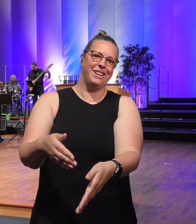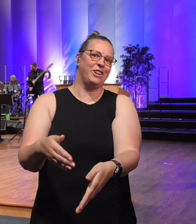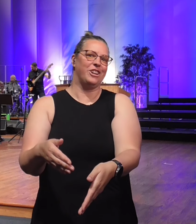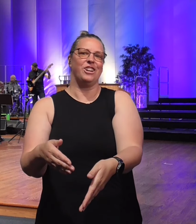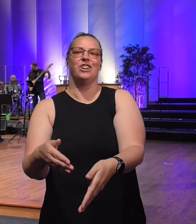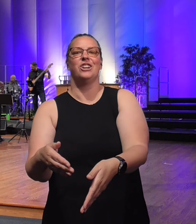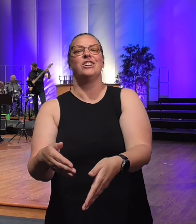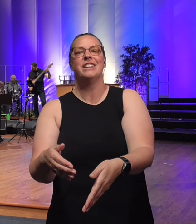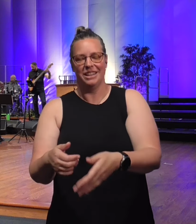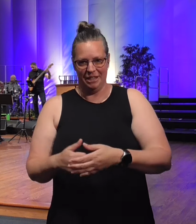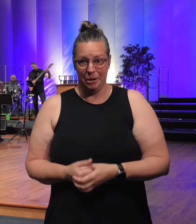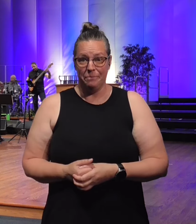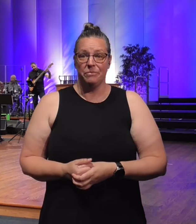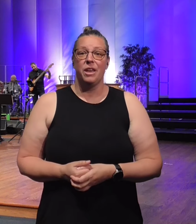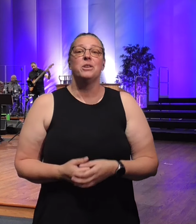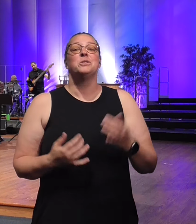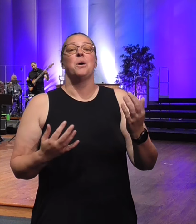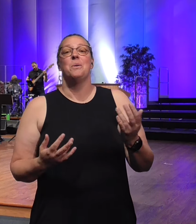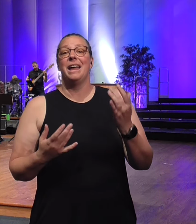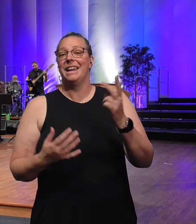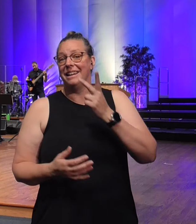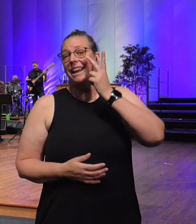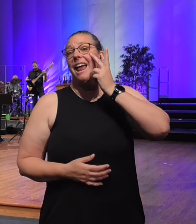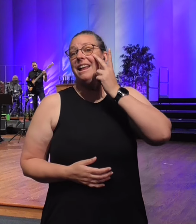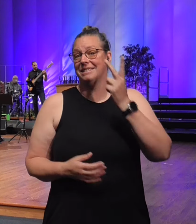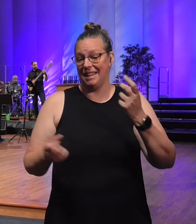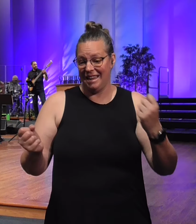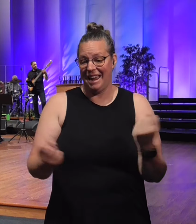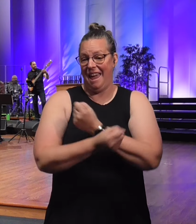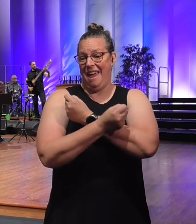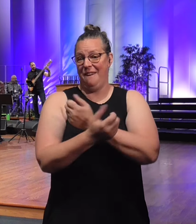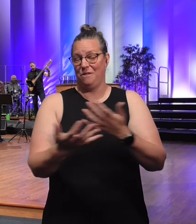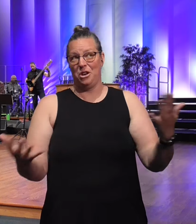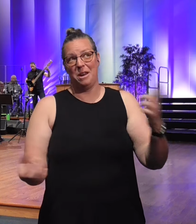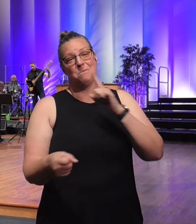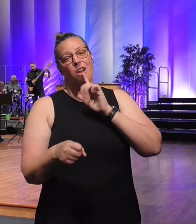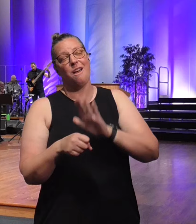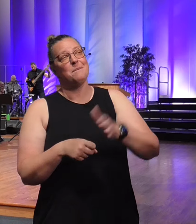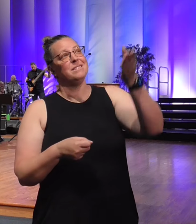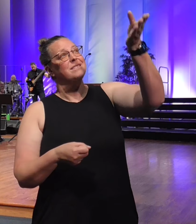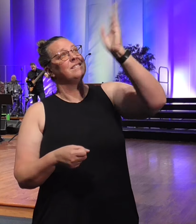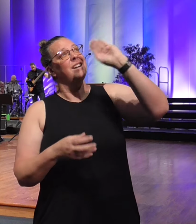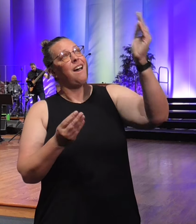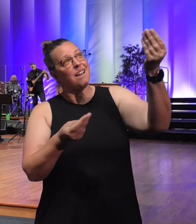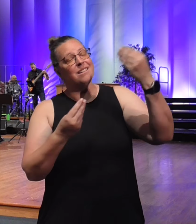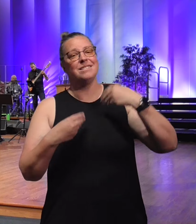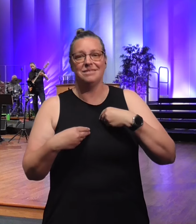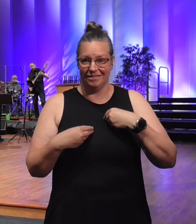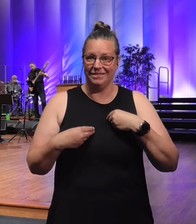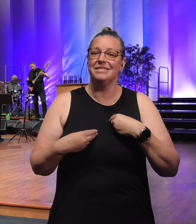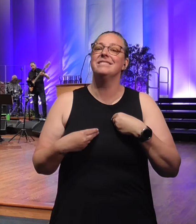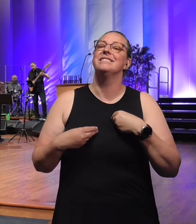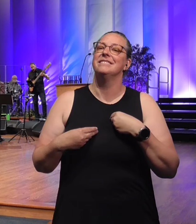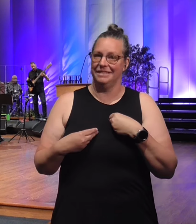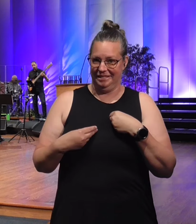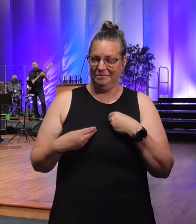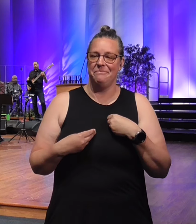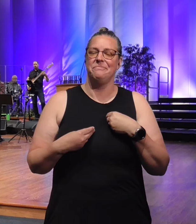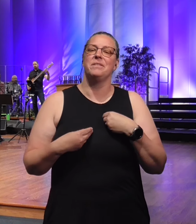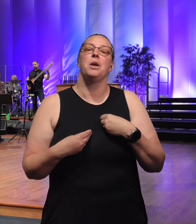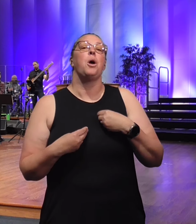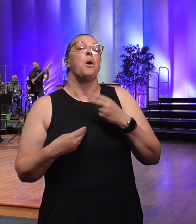over, so hold on to every promise God has made to us,